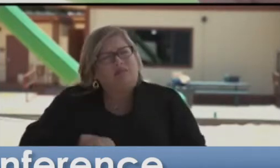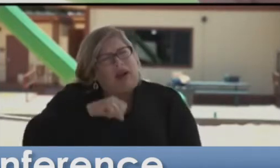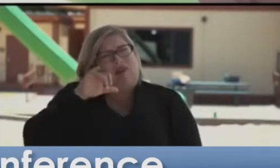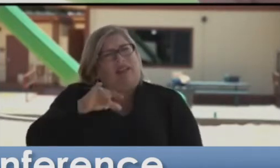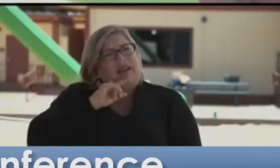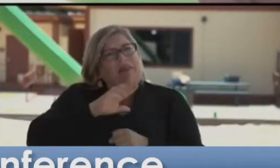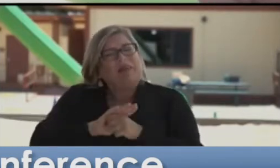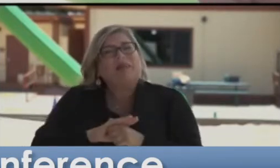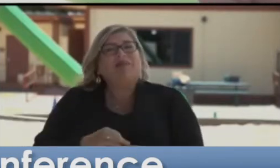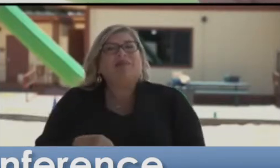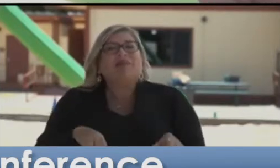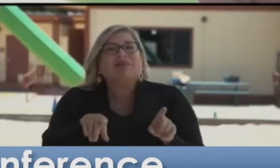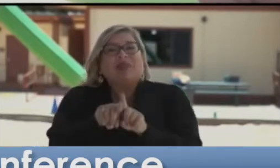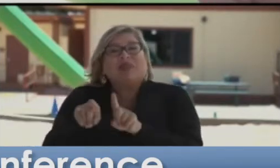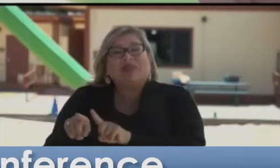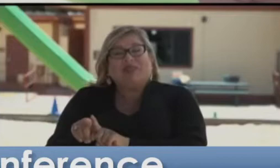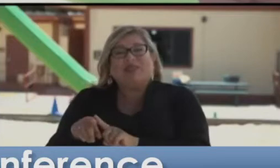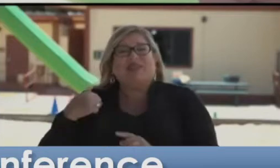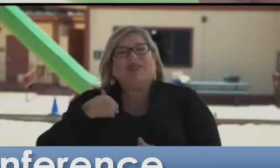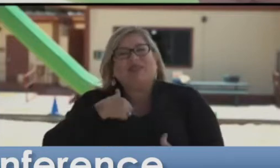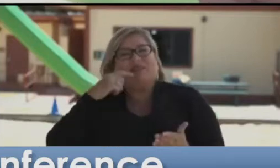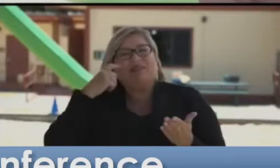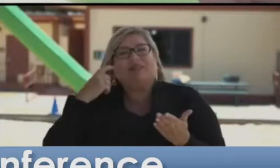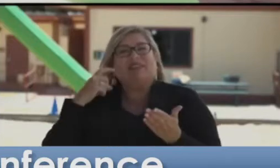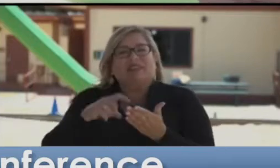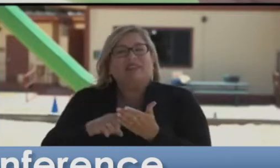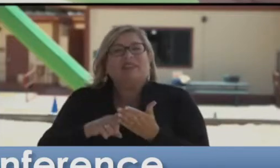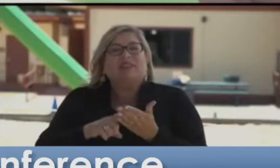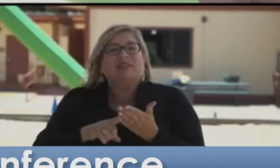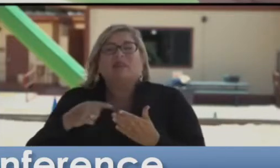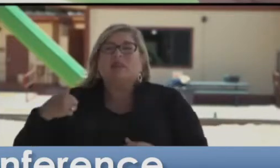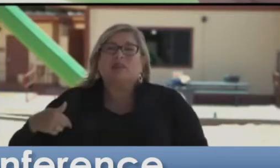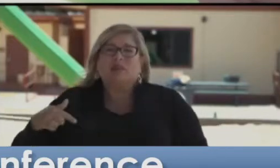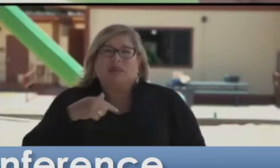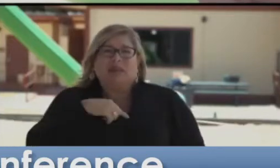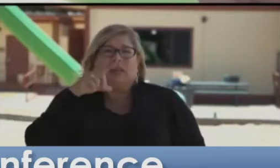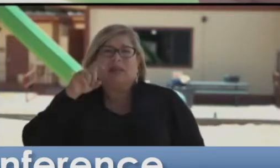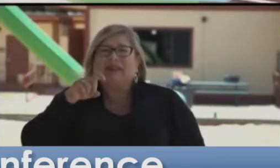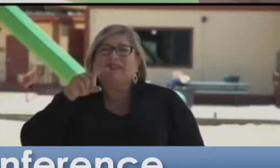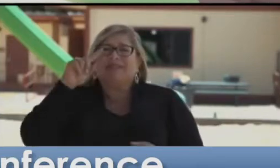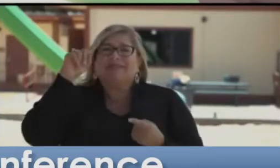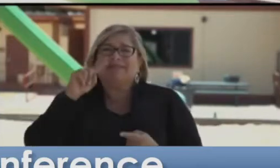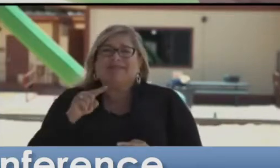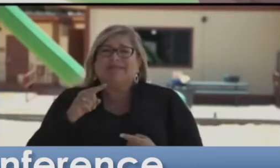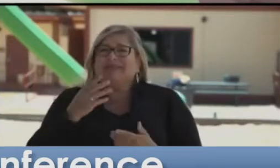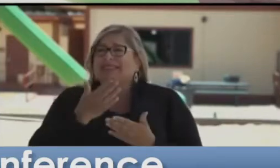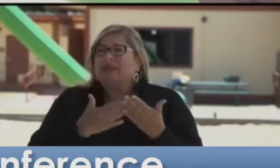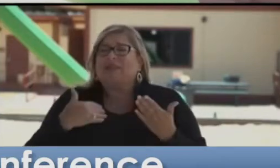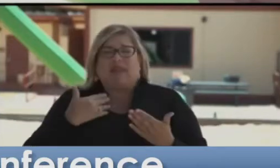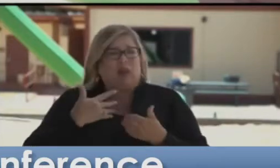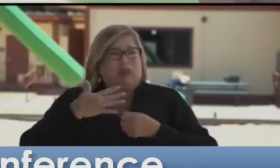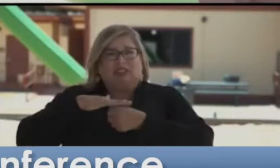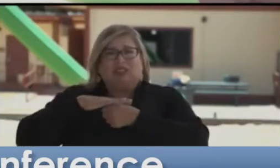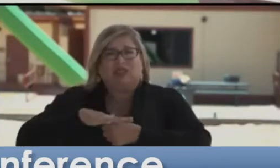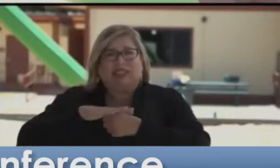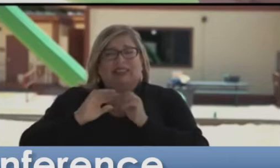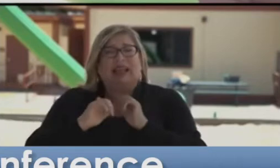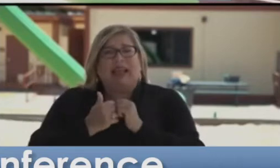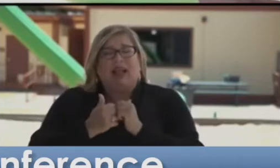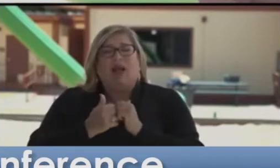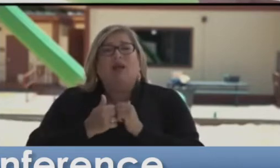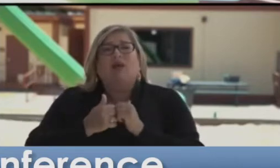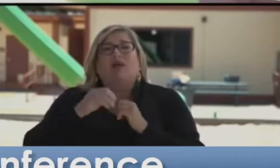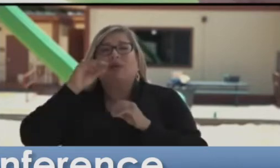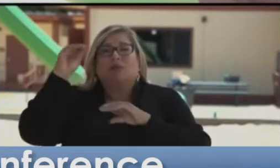also, in closing, recognize that we also need to reduce a little bit of the stress by reducing the